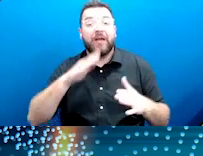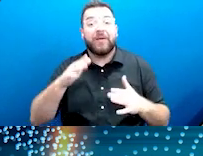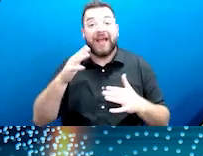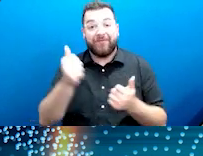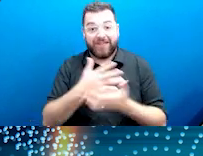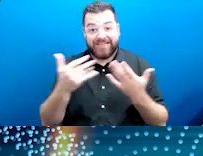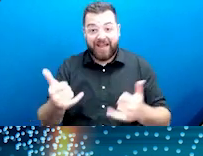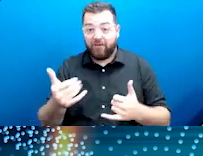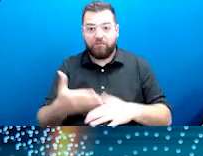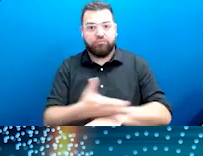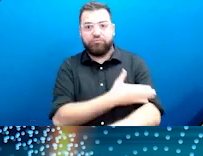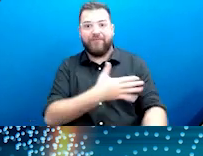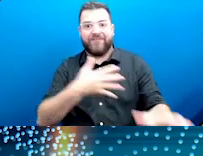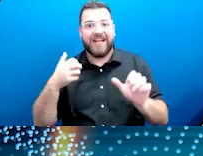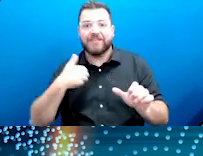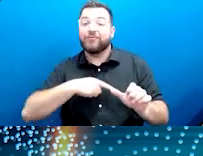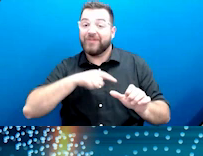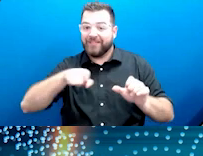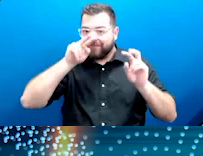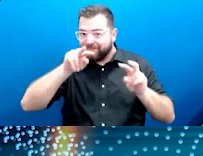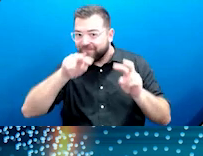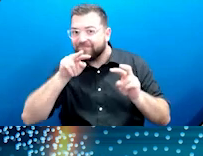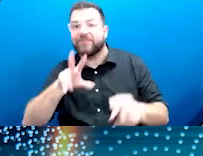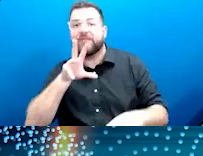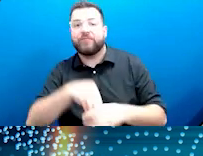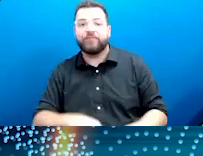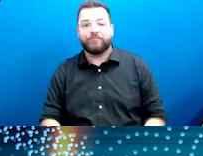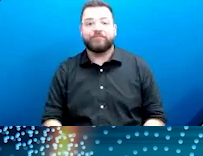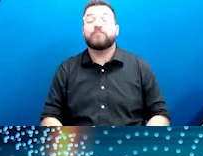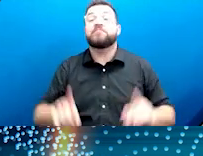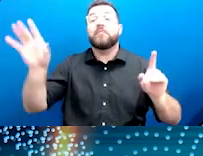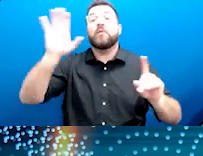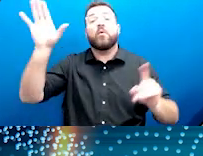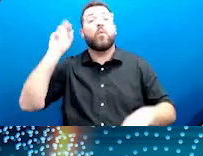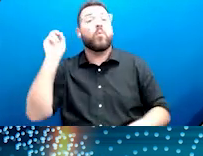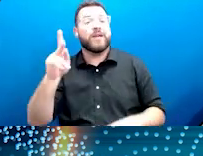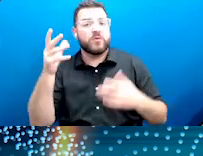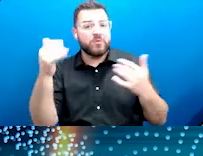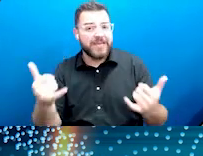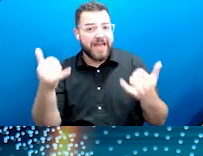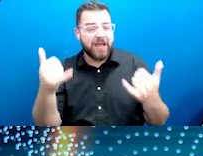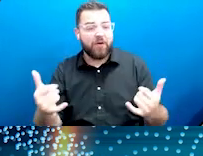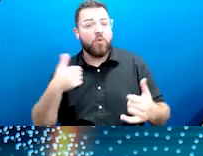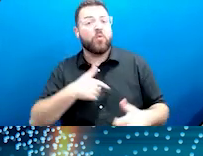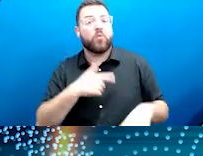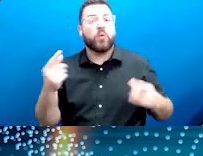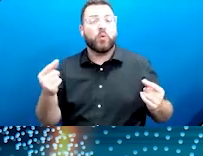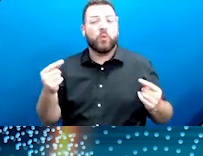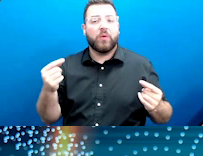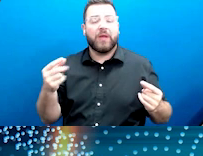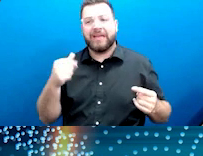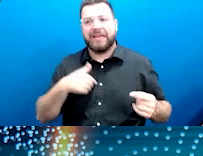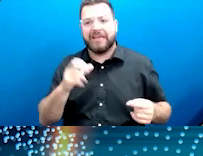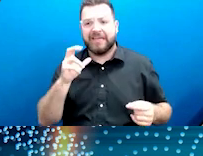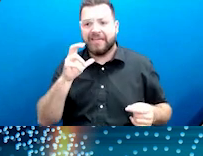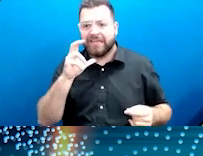the lookout for it. We need to watch it. So. okay, so what we're going to do right now, and I guess,